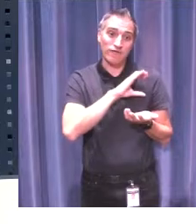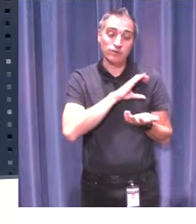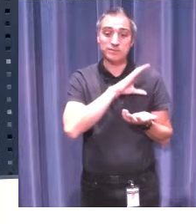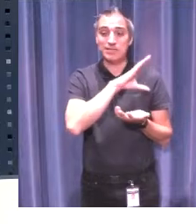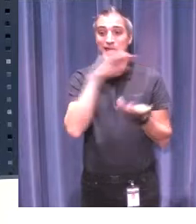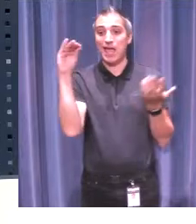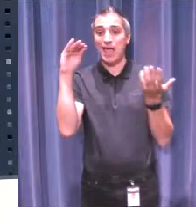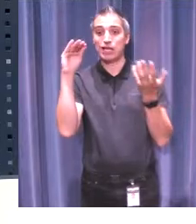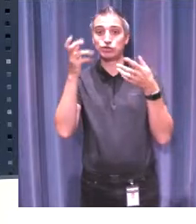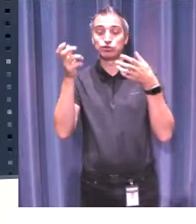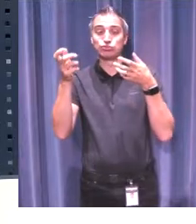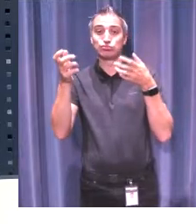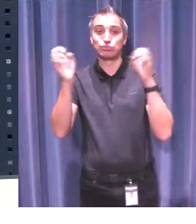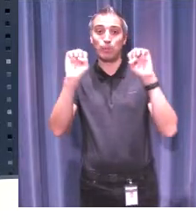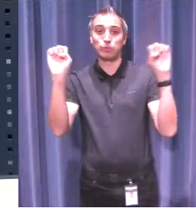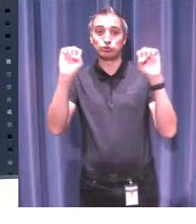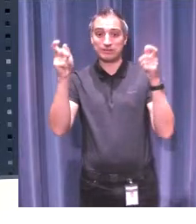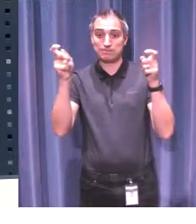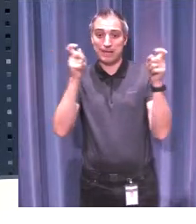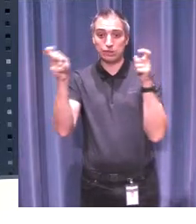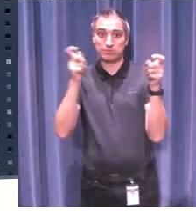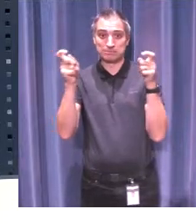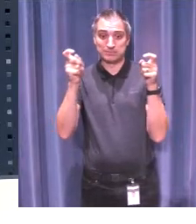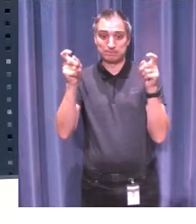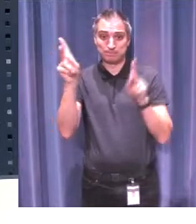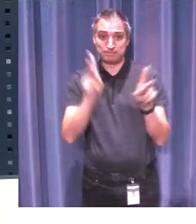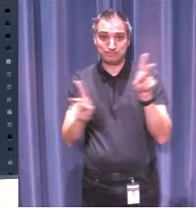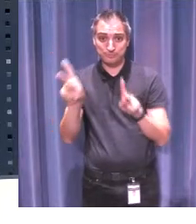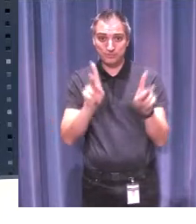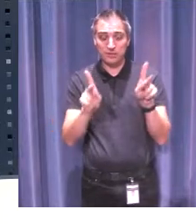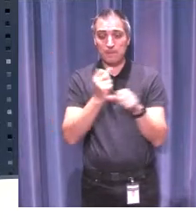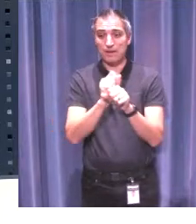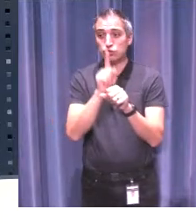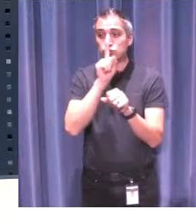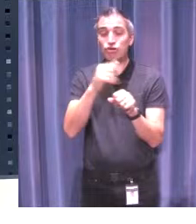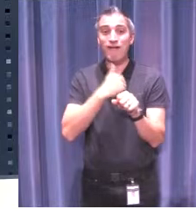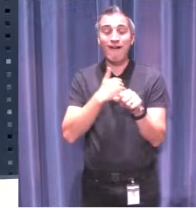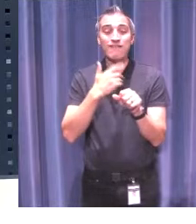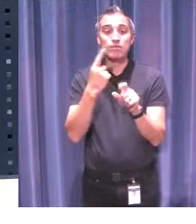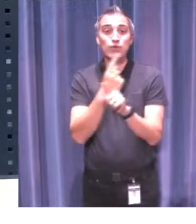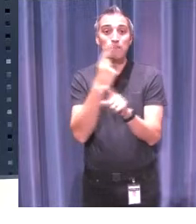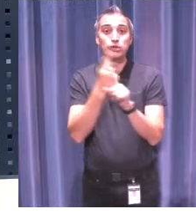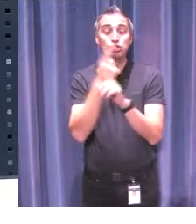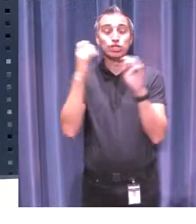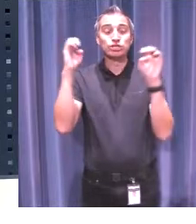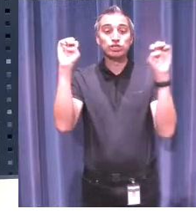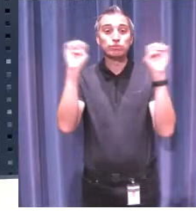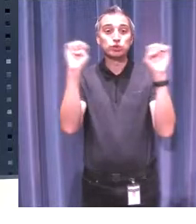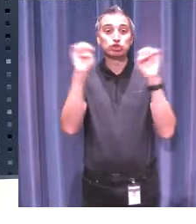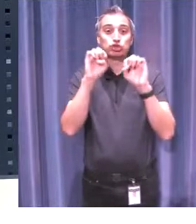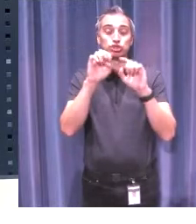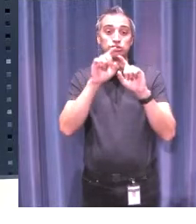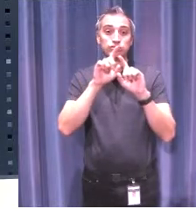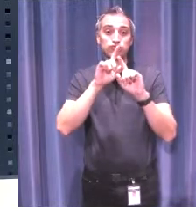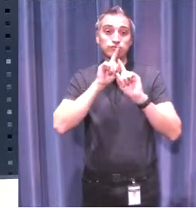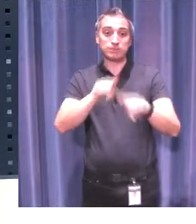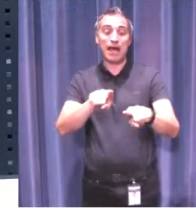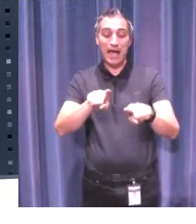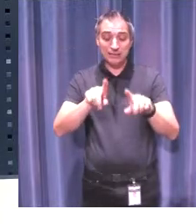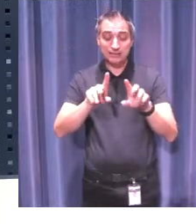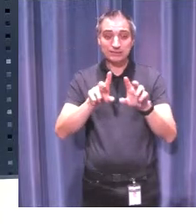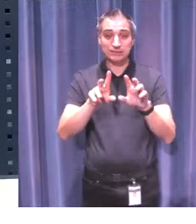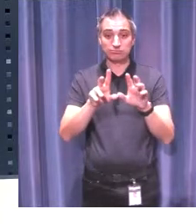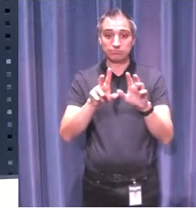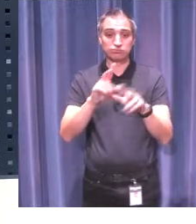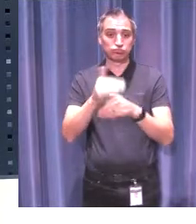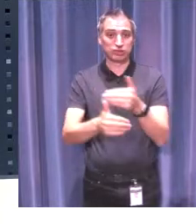so ensuring that there's proper emergency response procedures that aren't just written on a piece of